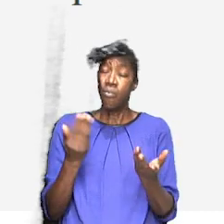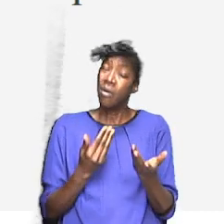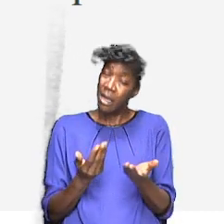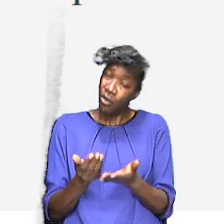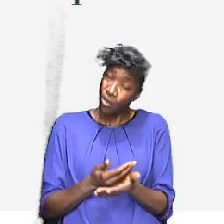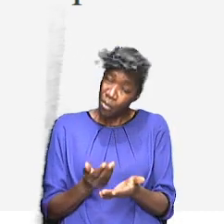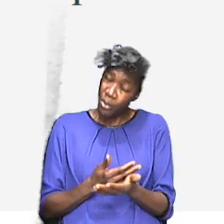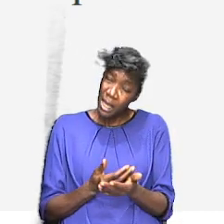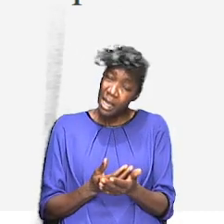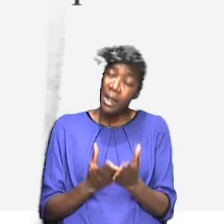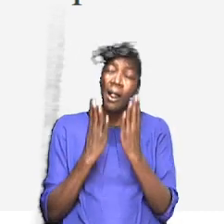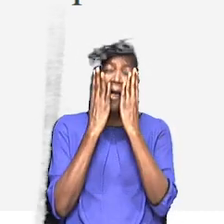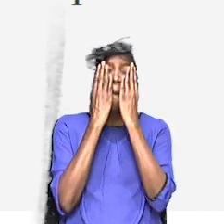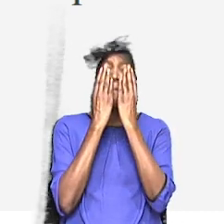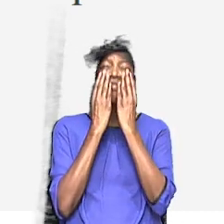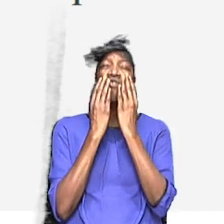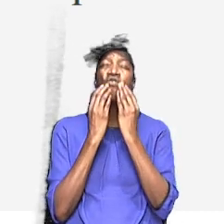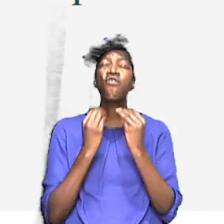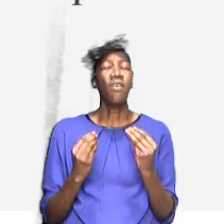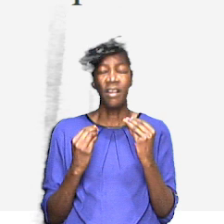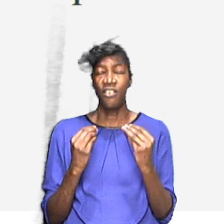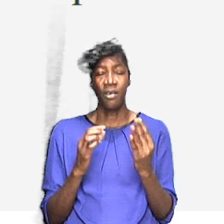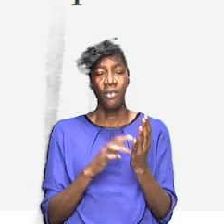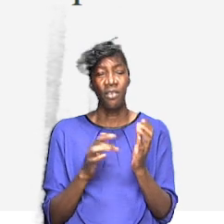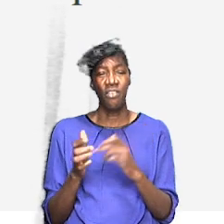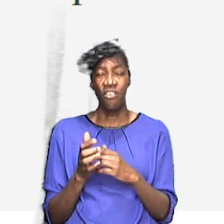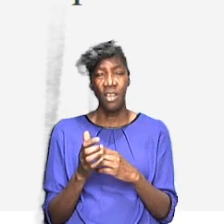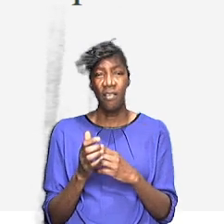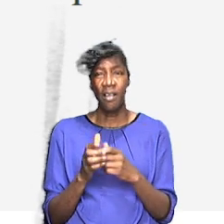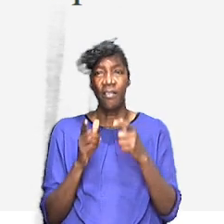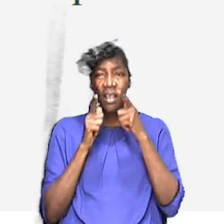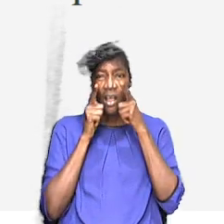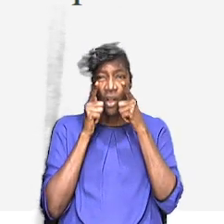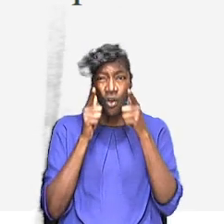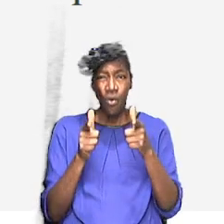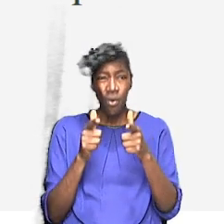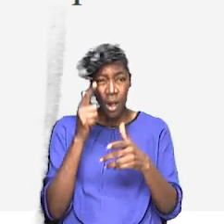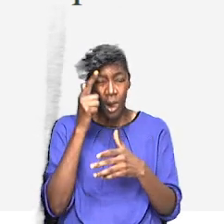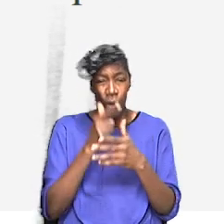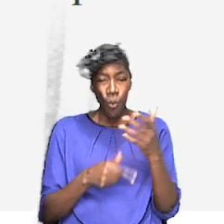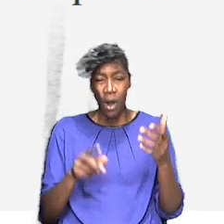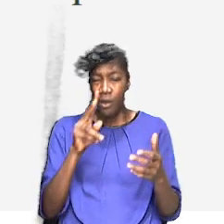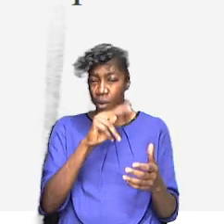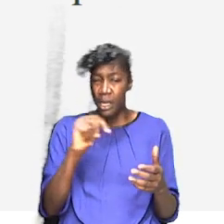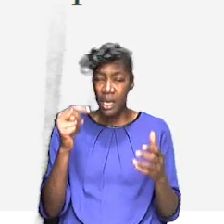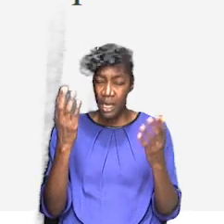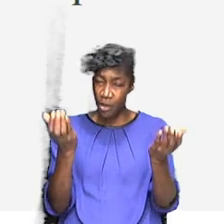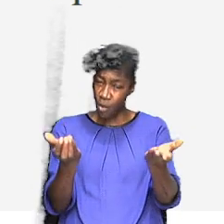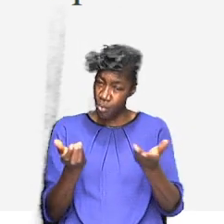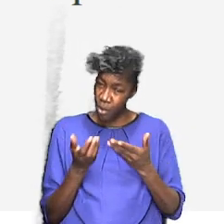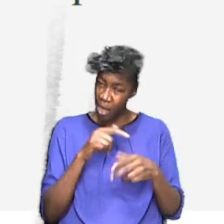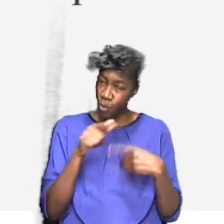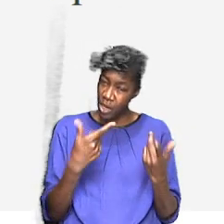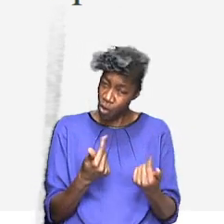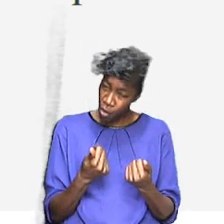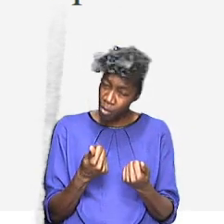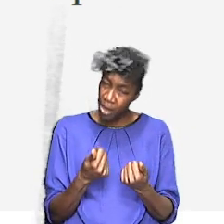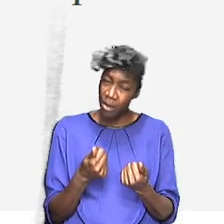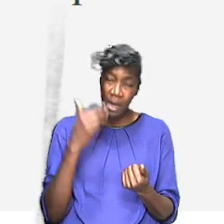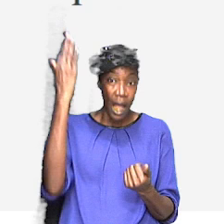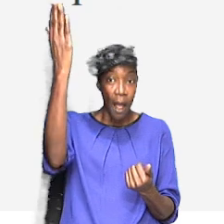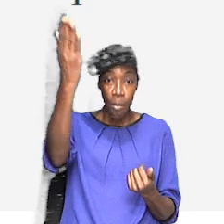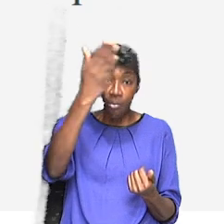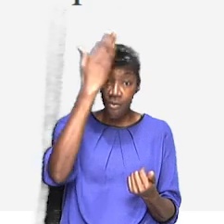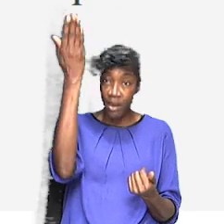And we have to, and we're going to look at the whole thing of what we need to bring when we come into the presence of God. It's this